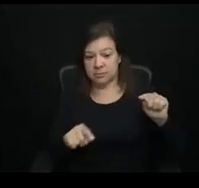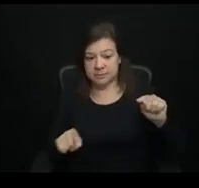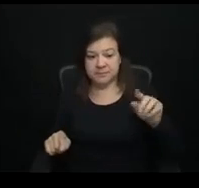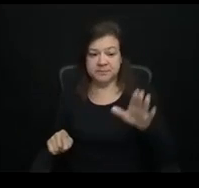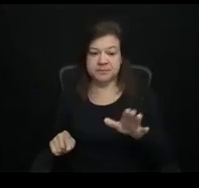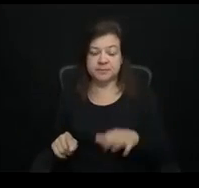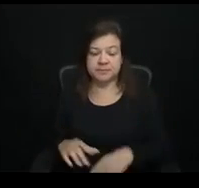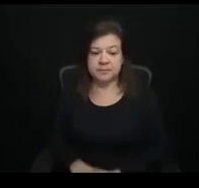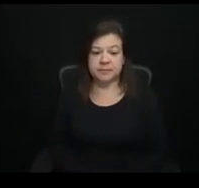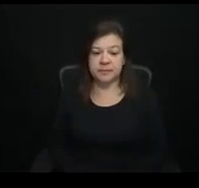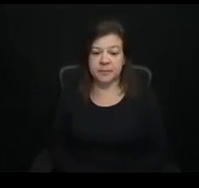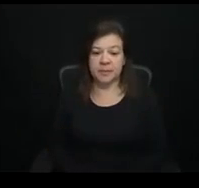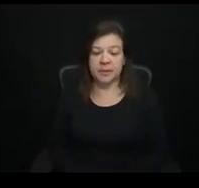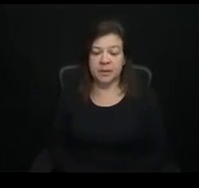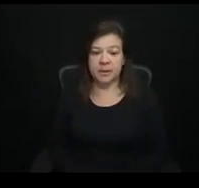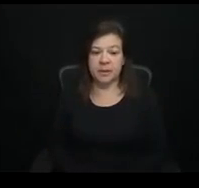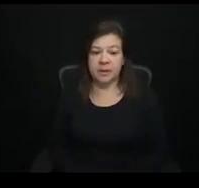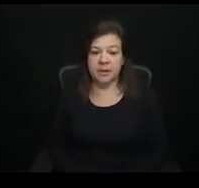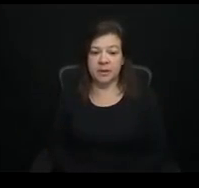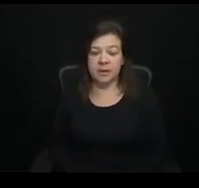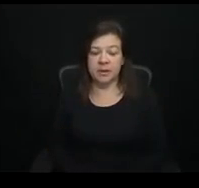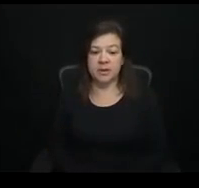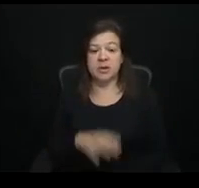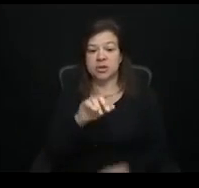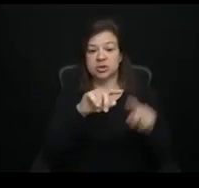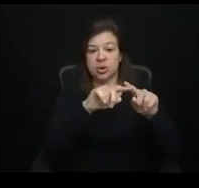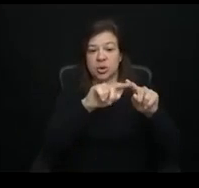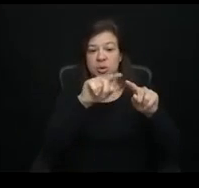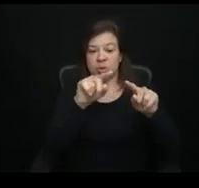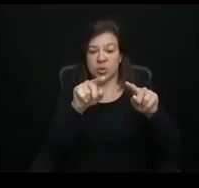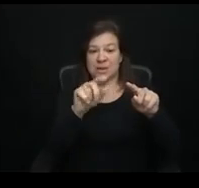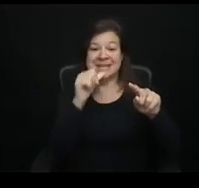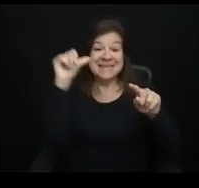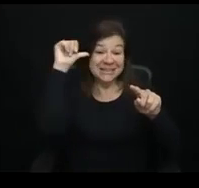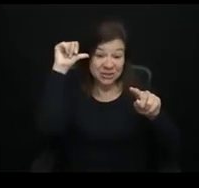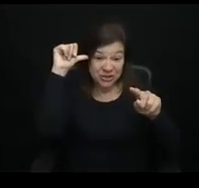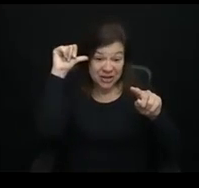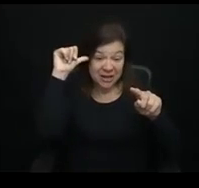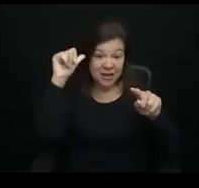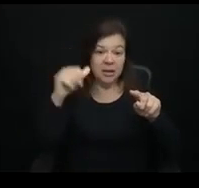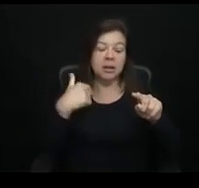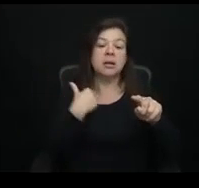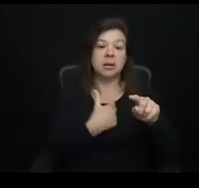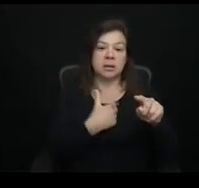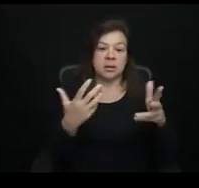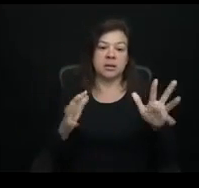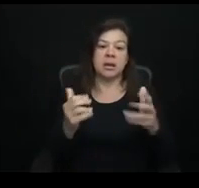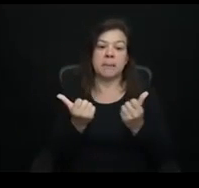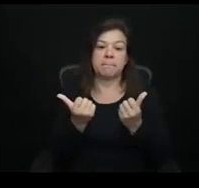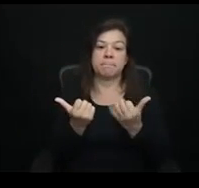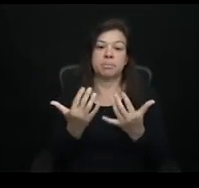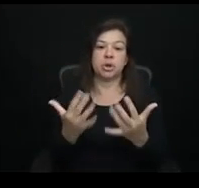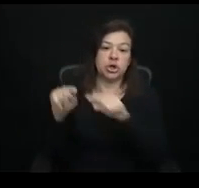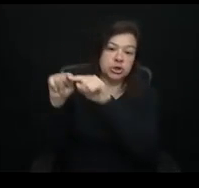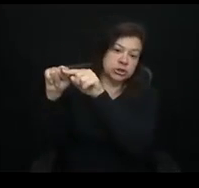I'll kind of zoom out and show what's been burned since this perimeter was done. Yesterday, we burned down this road. You can